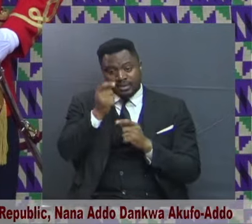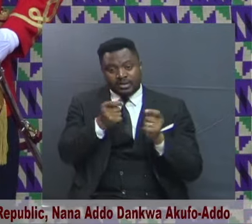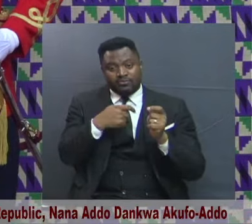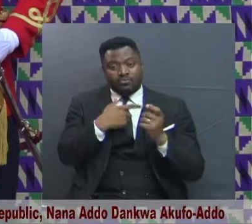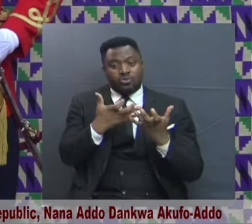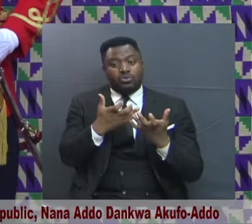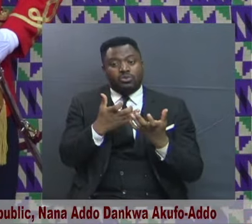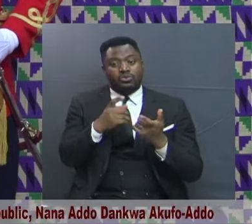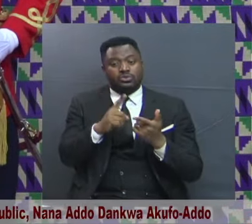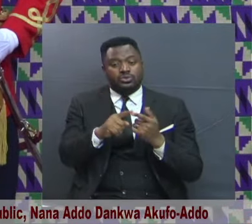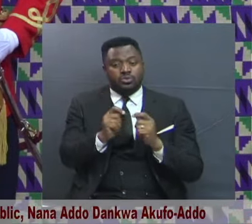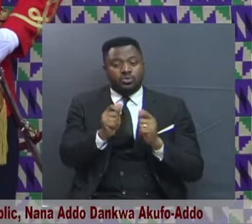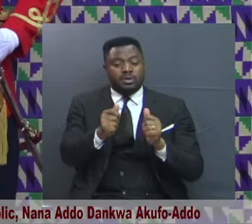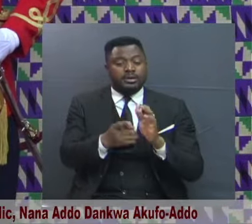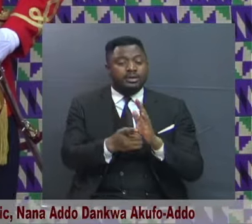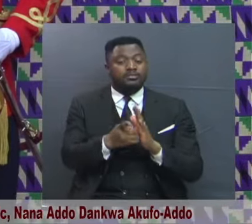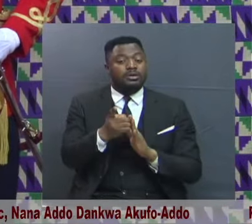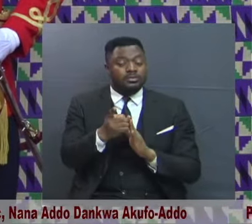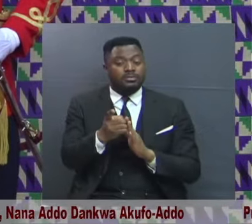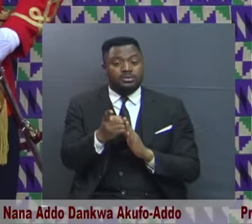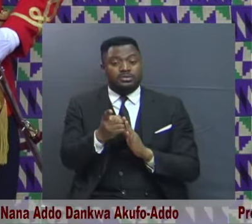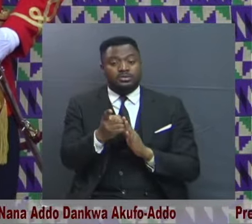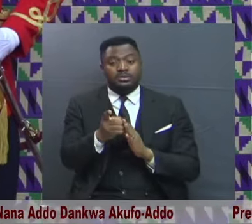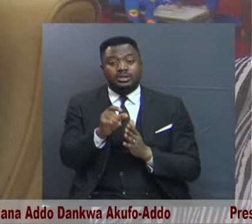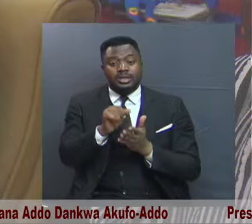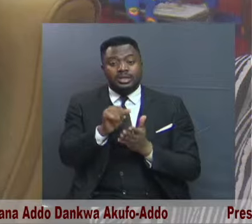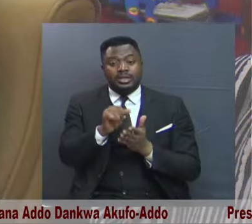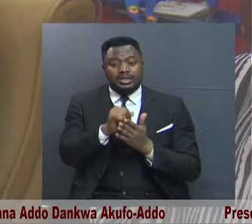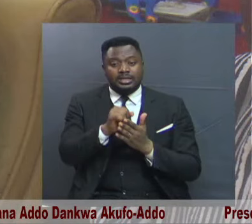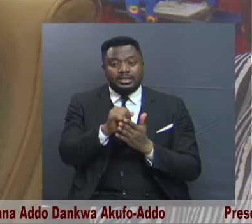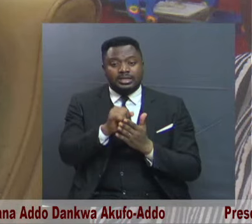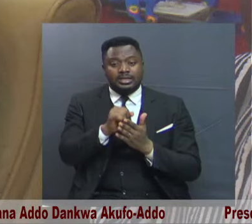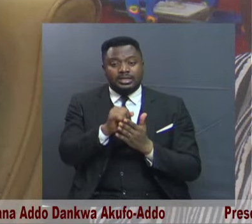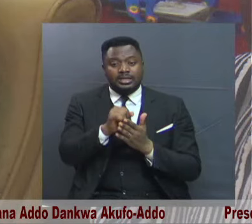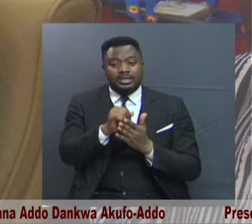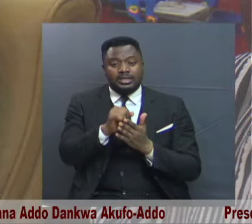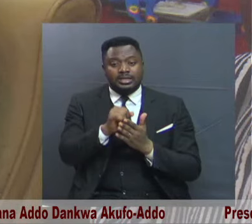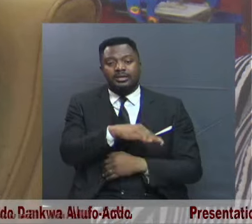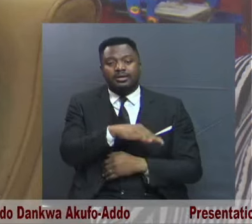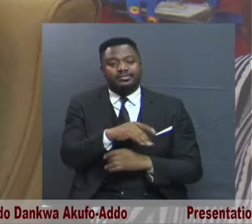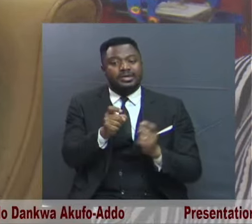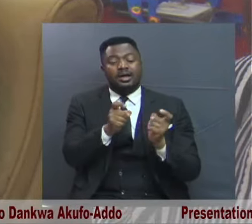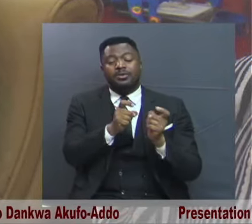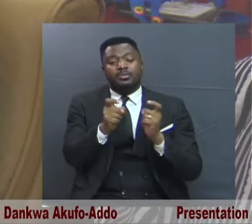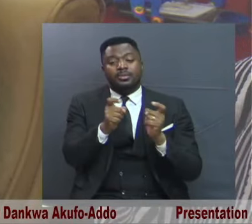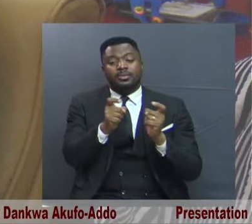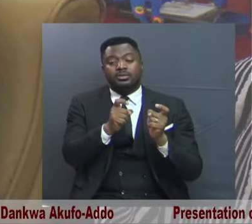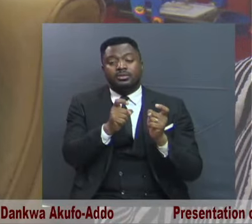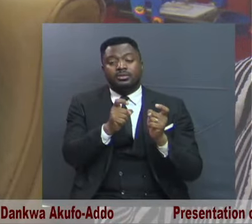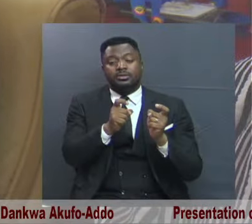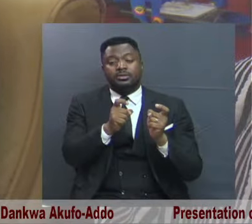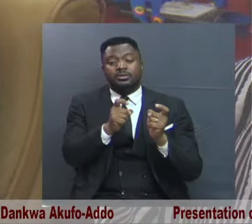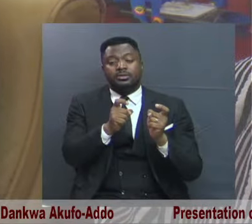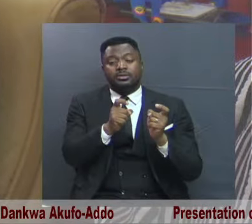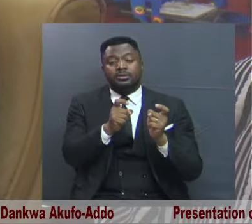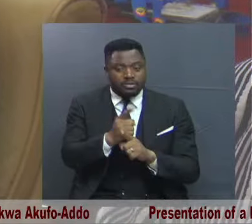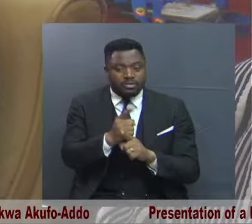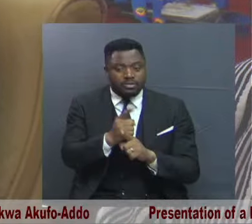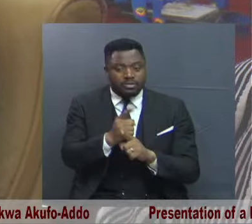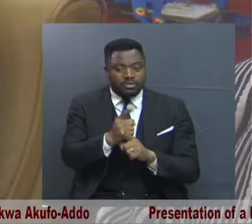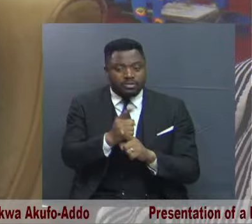wanted rapid development it is a tired argument that was regularly used